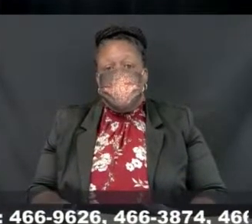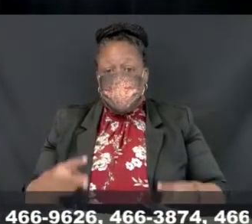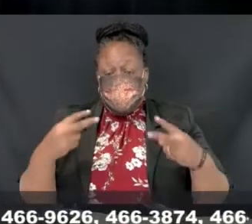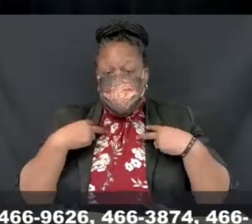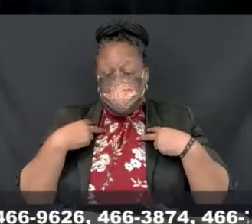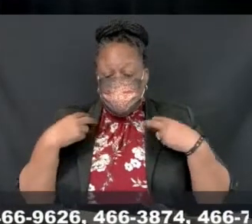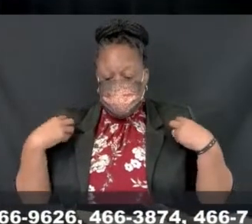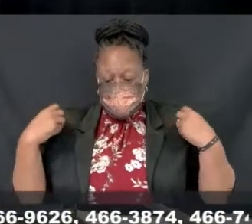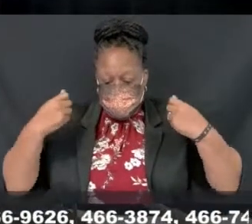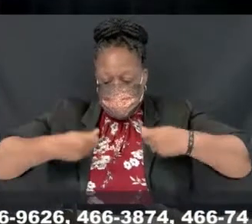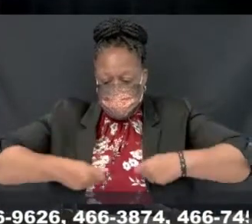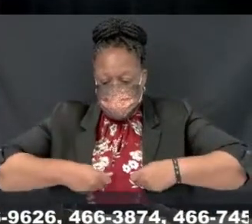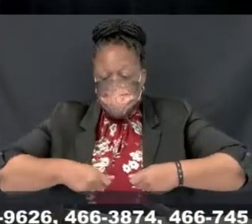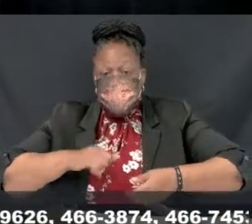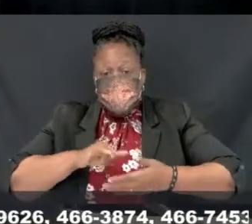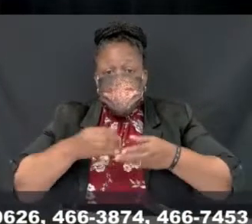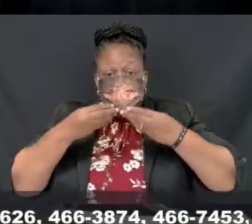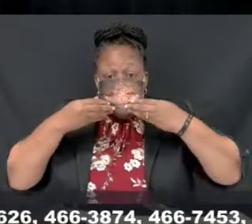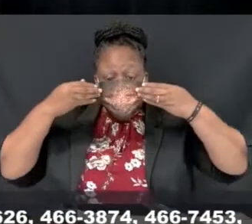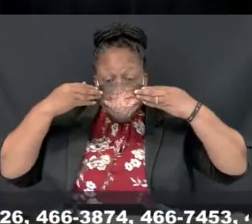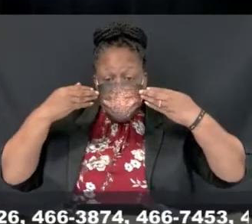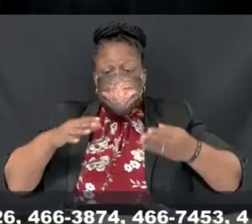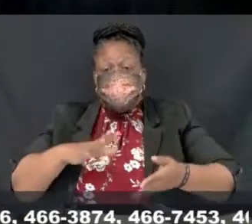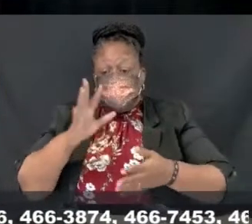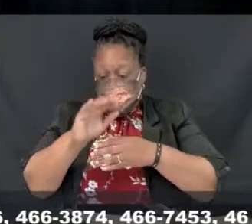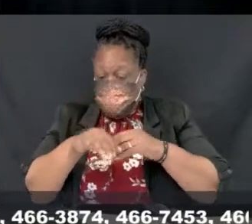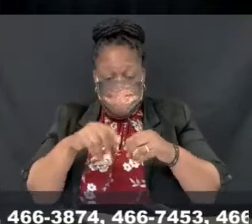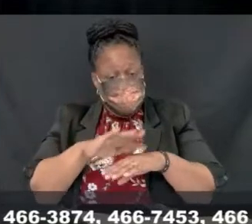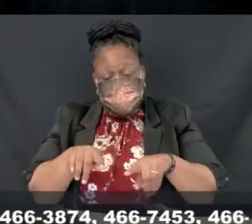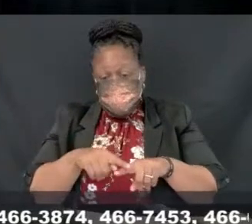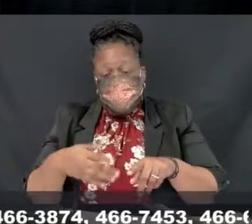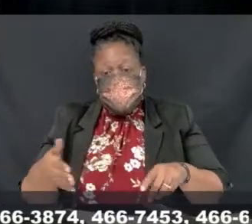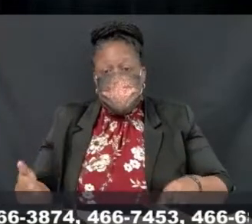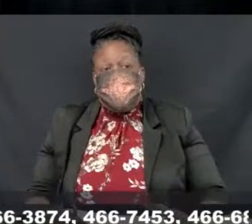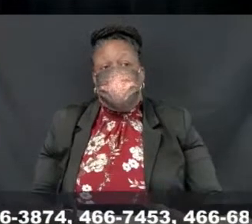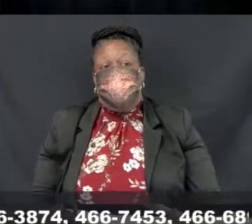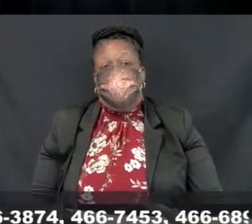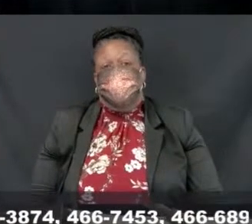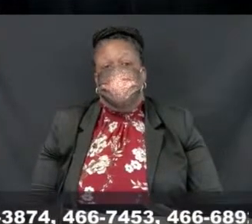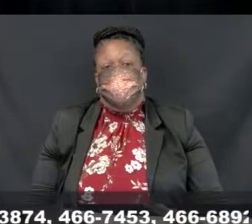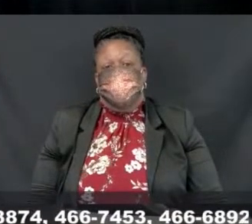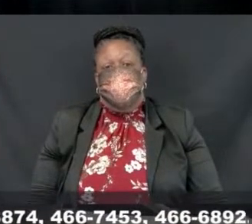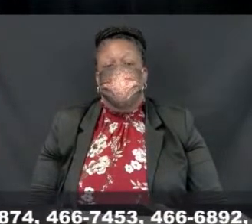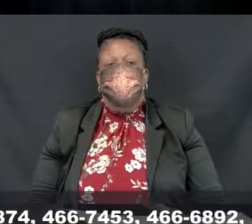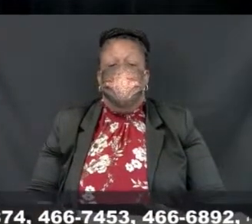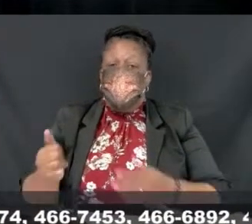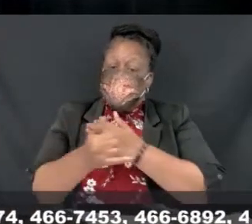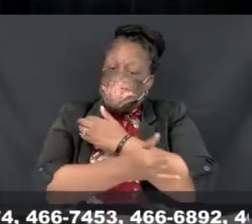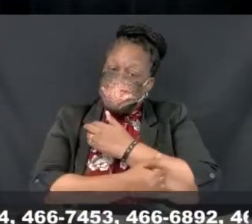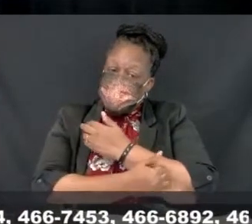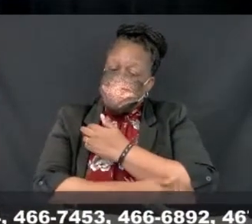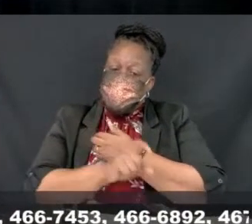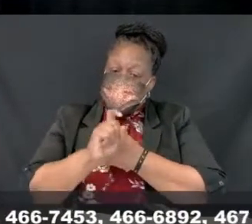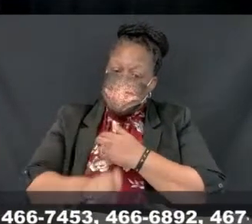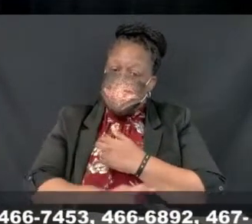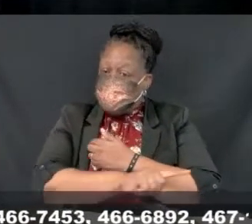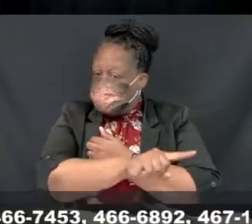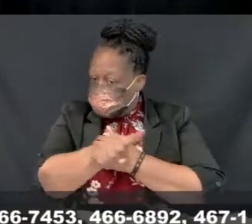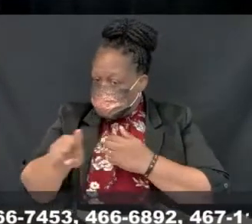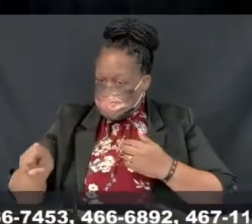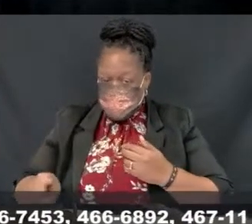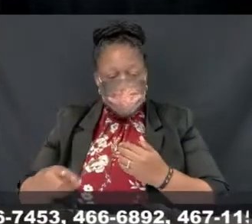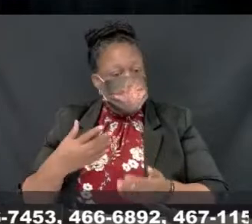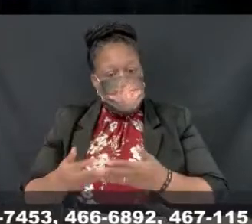field. I said to you, our country needs you to be counted, regardless of your country of